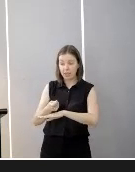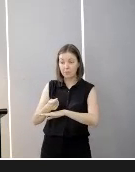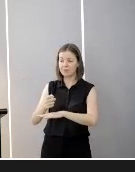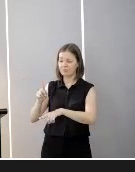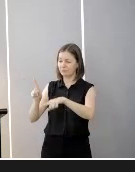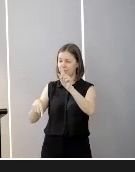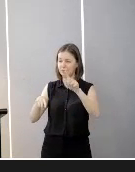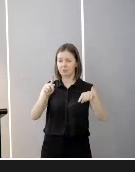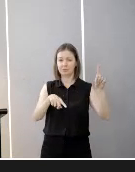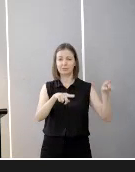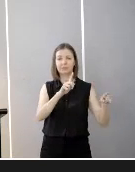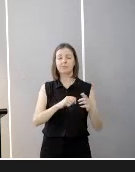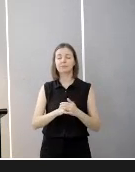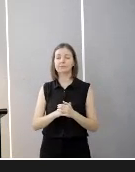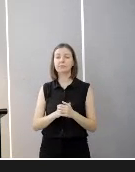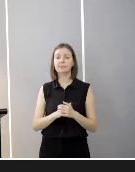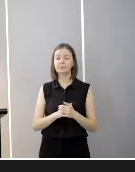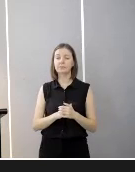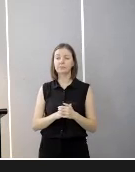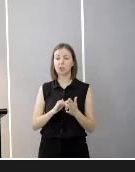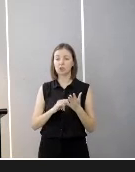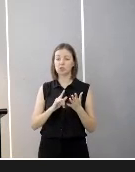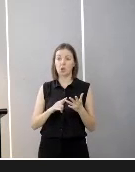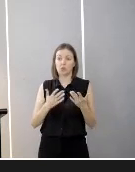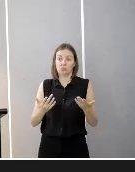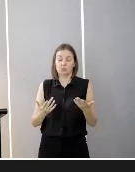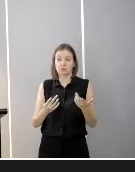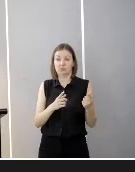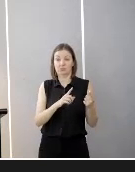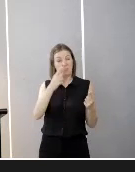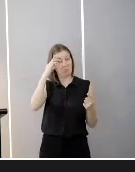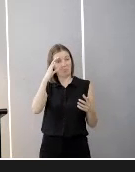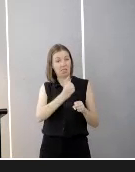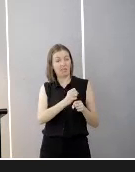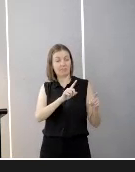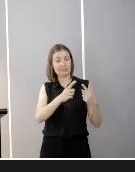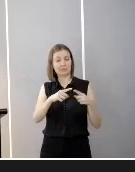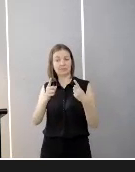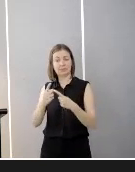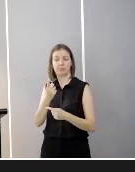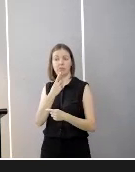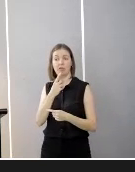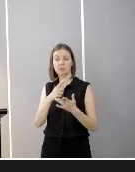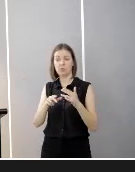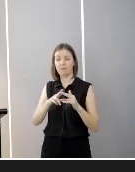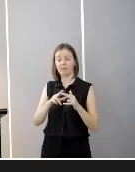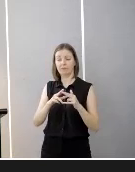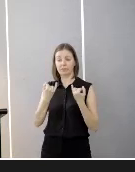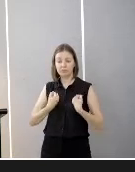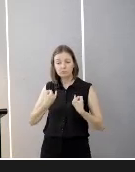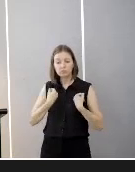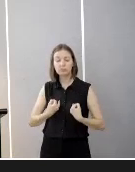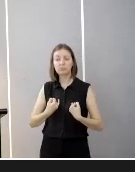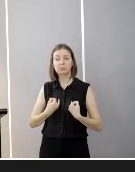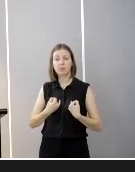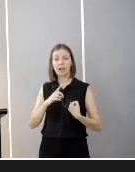therapies. So there are very likely different kinds of illnesses or problems that